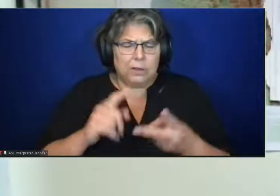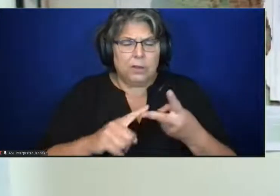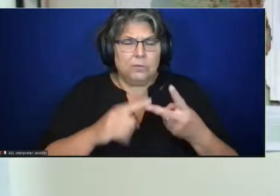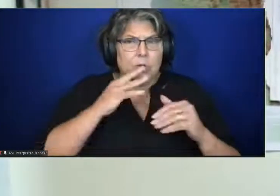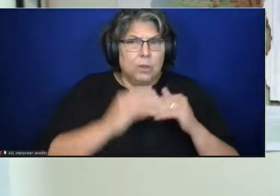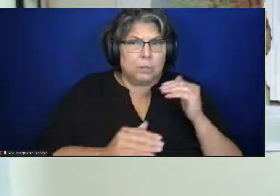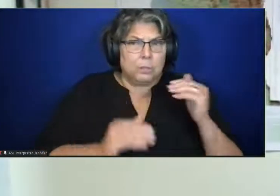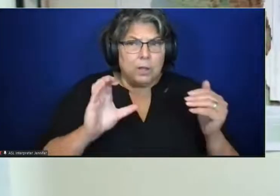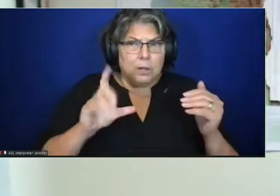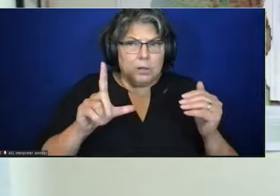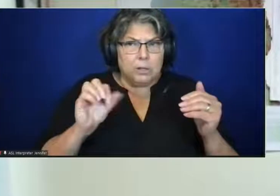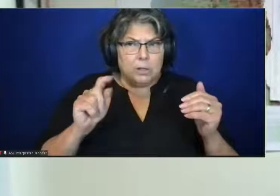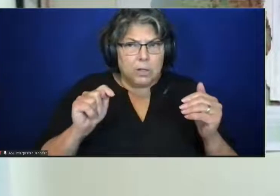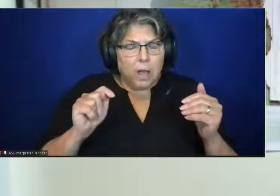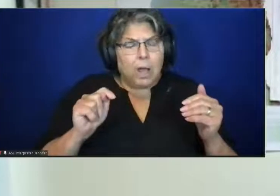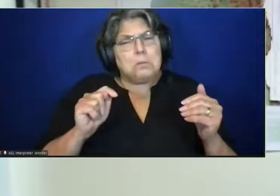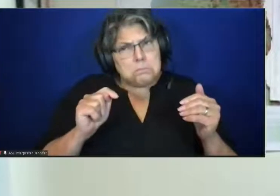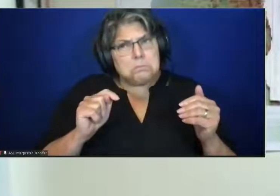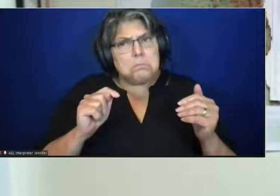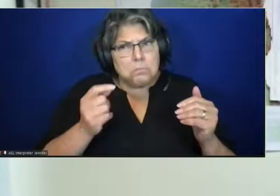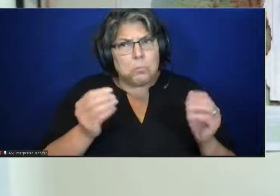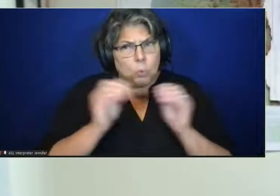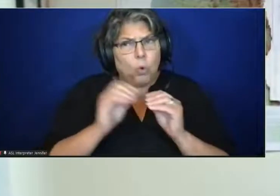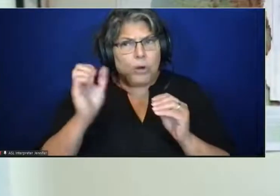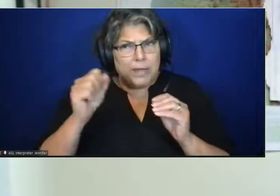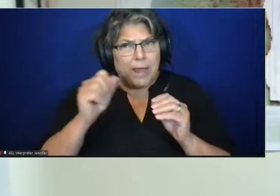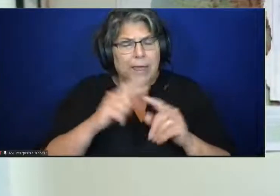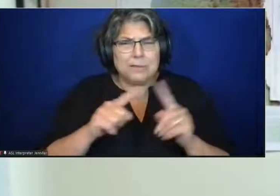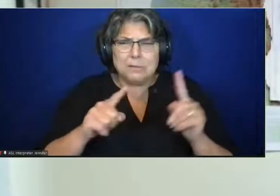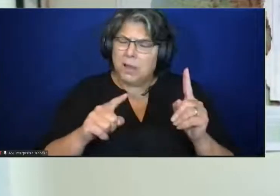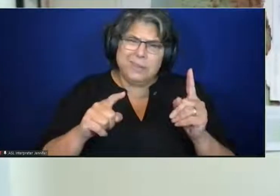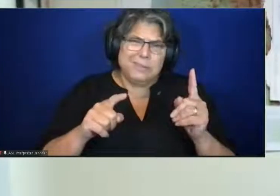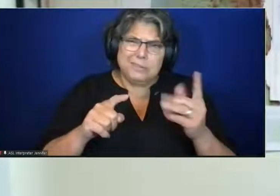clots, there is more, but there's a baseline.